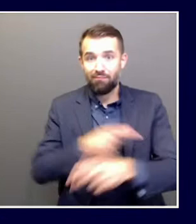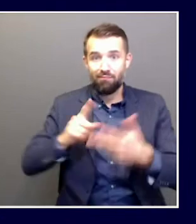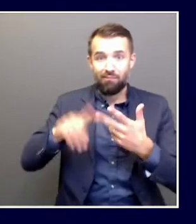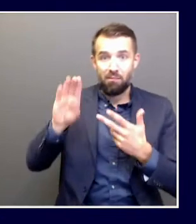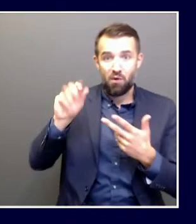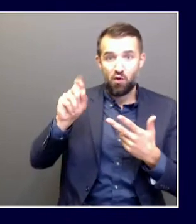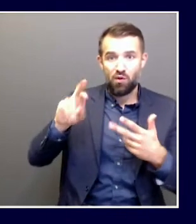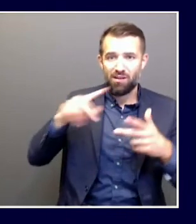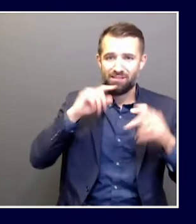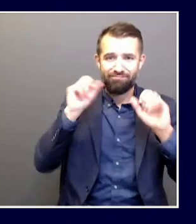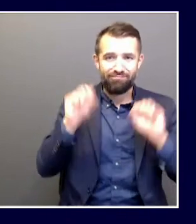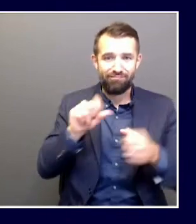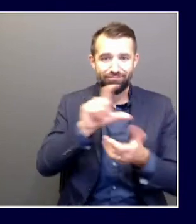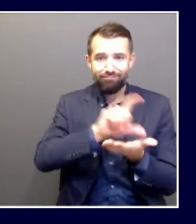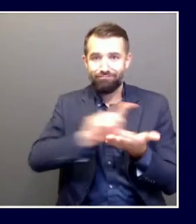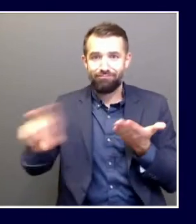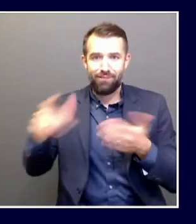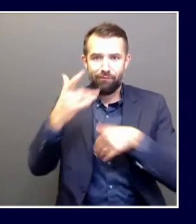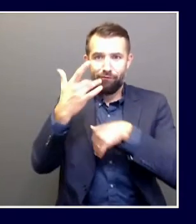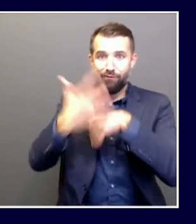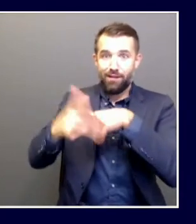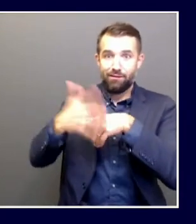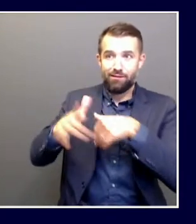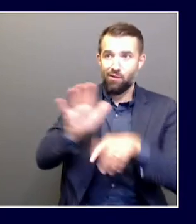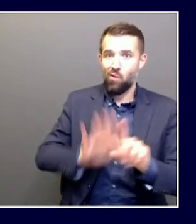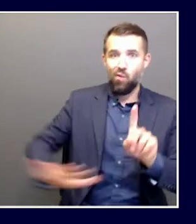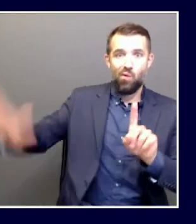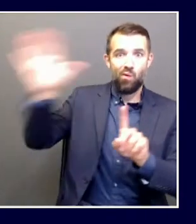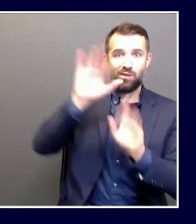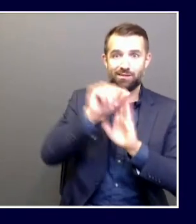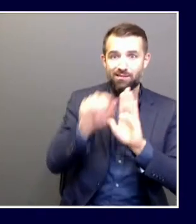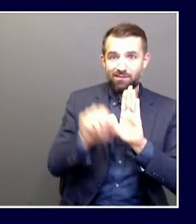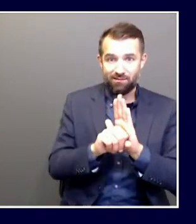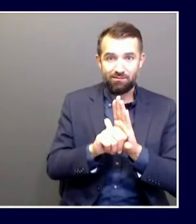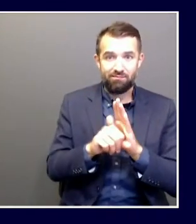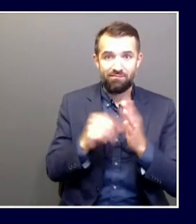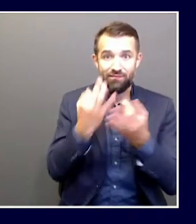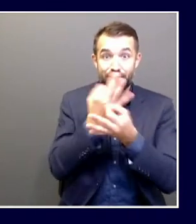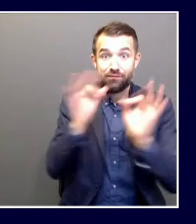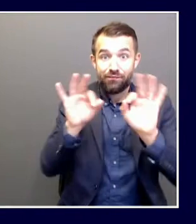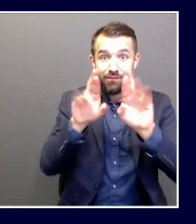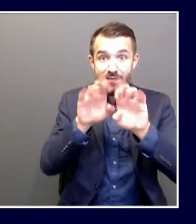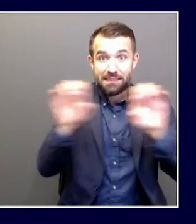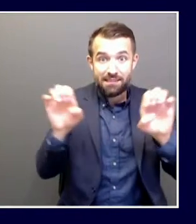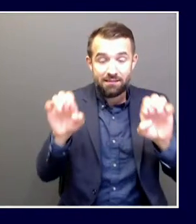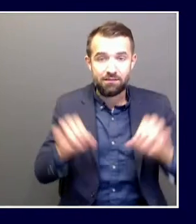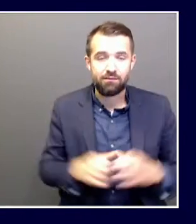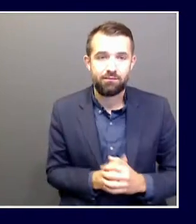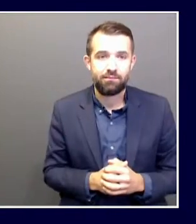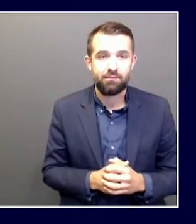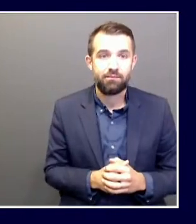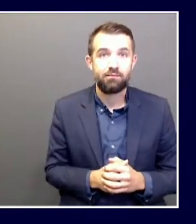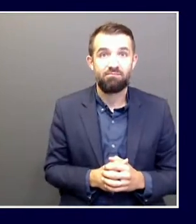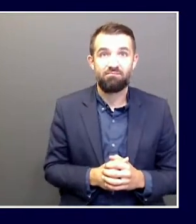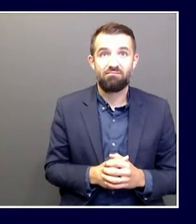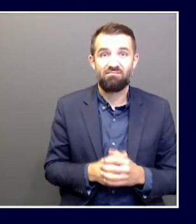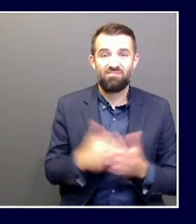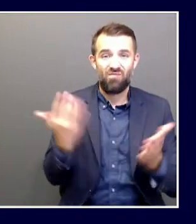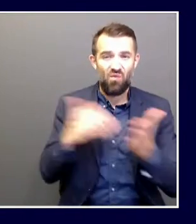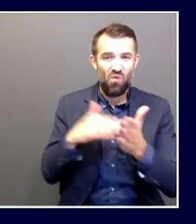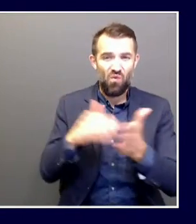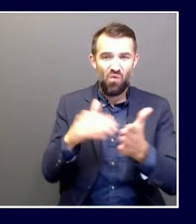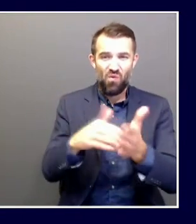remain available throughout the state, free of charge, and in most places, you don't even need to schedule an appointment right